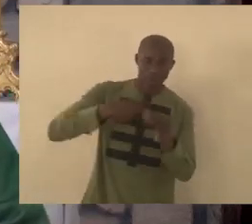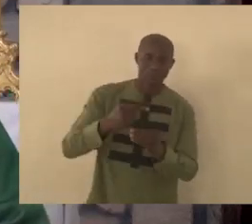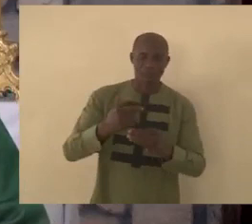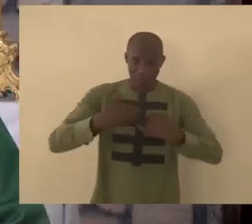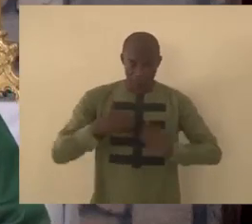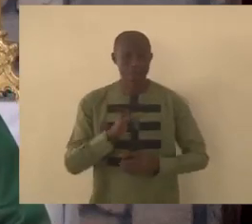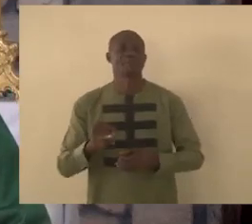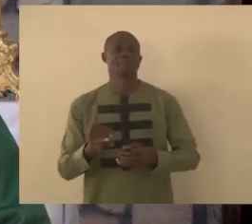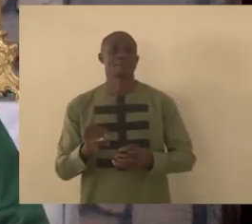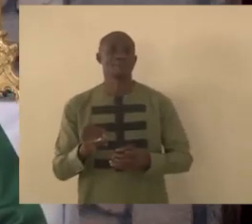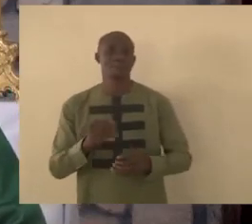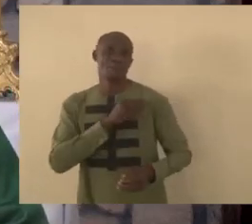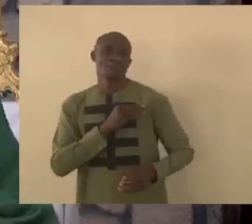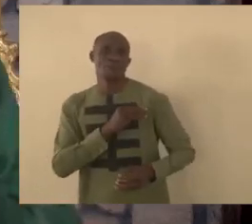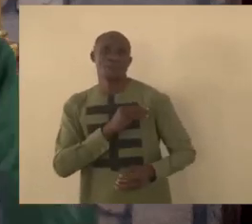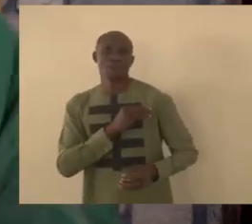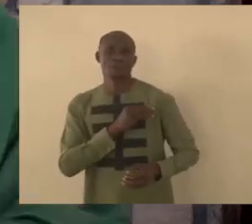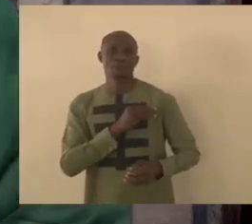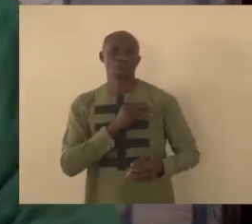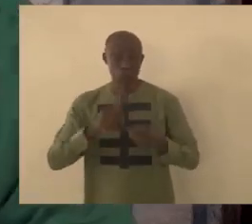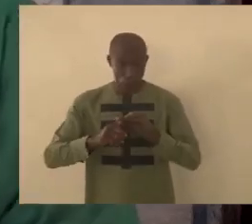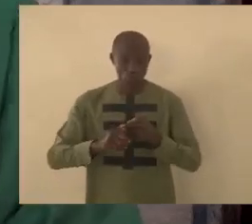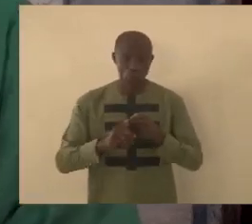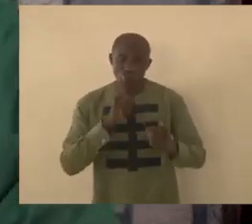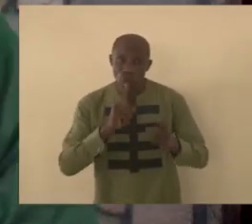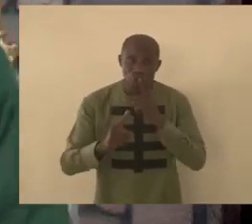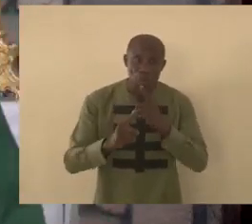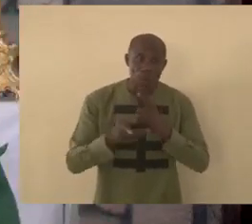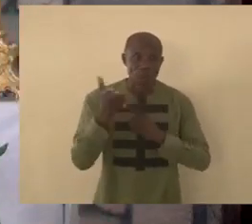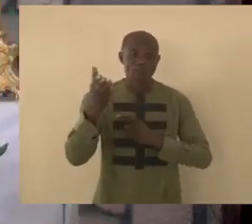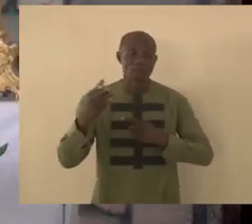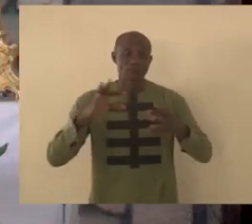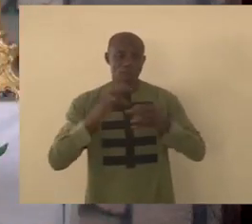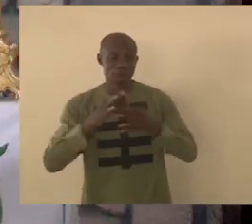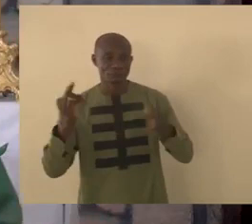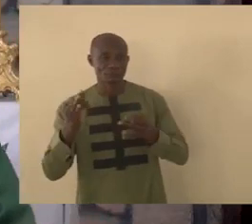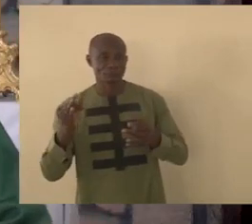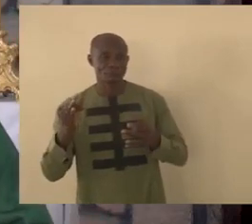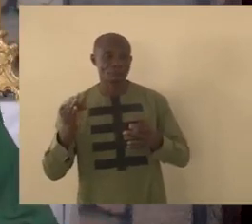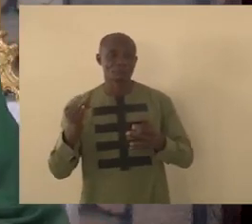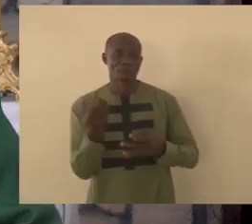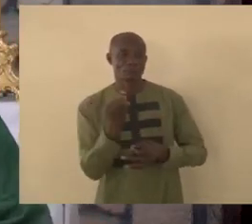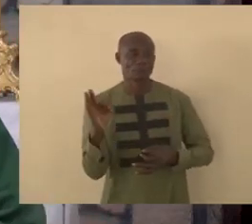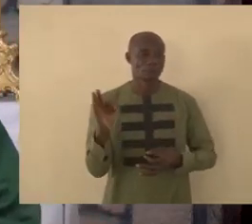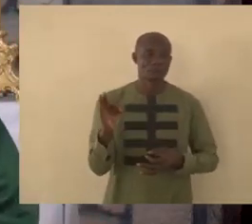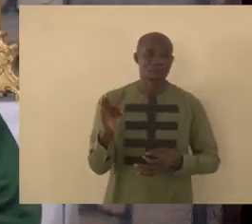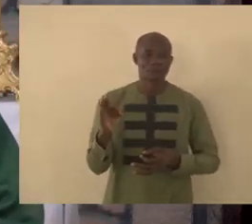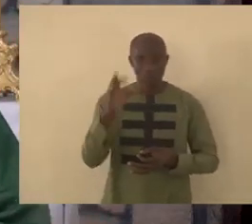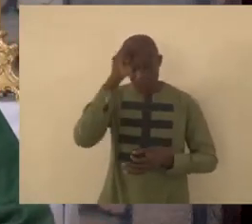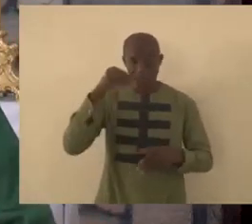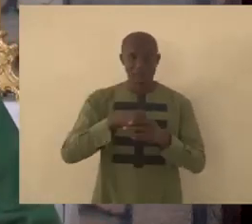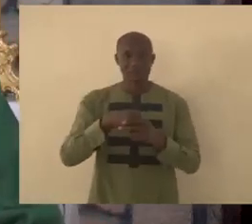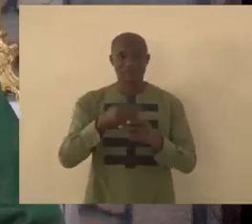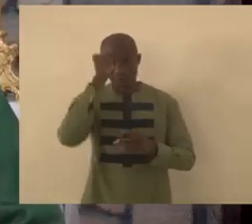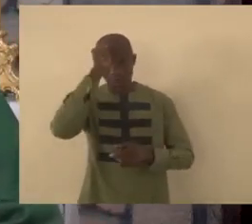About having the moral courage to talk to those who follow us, there is this famous story of Mahatma Gandhi.